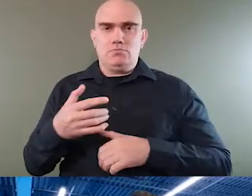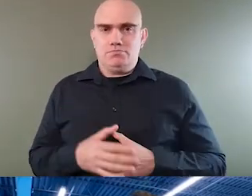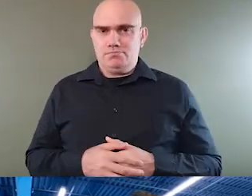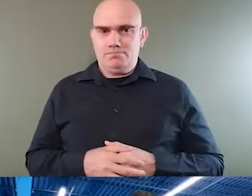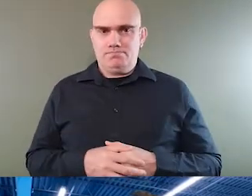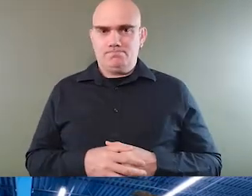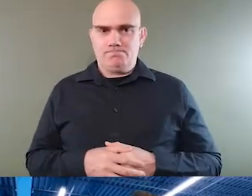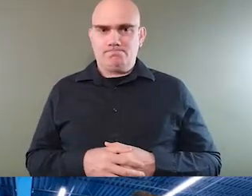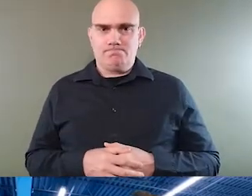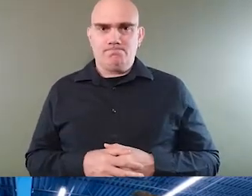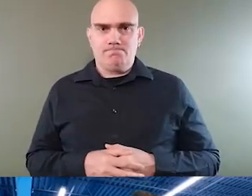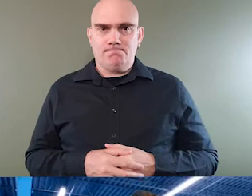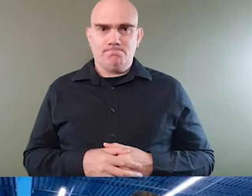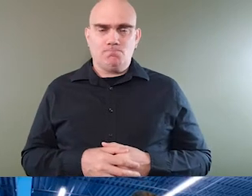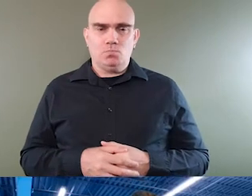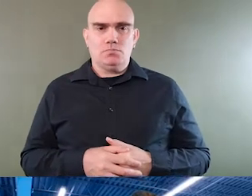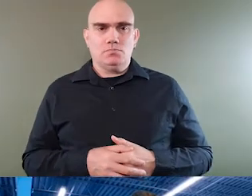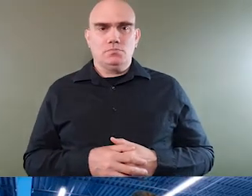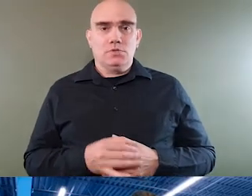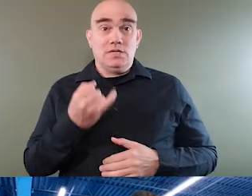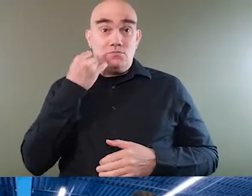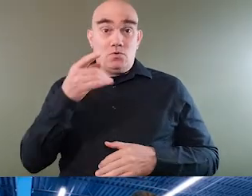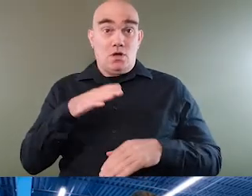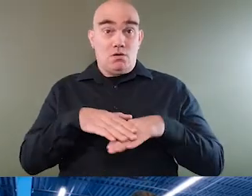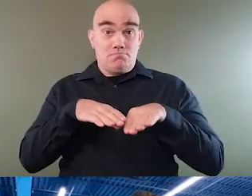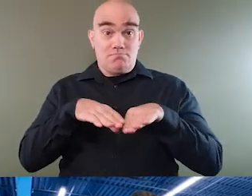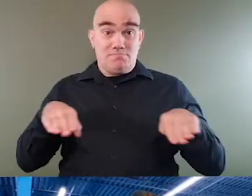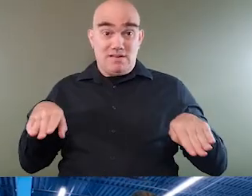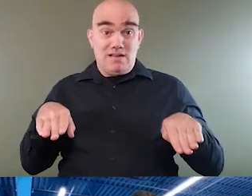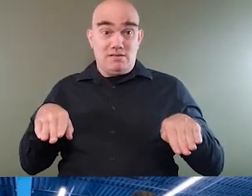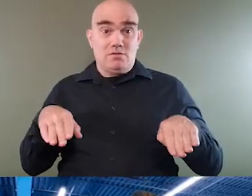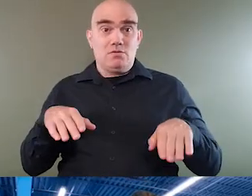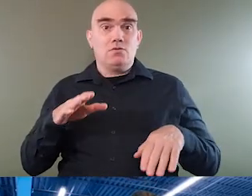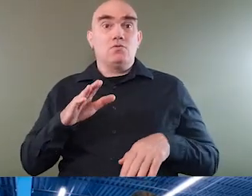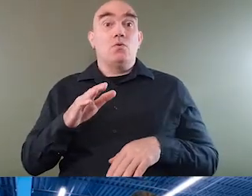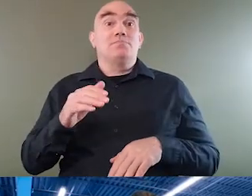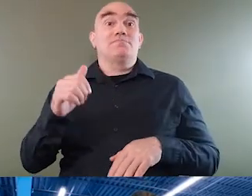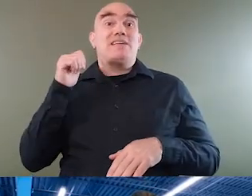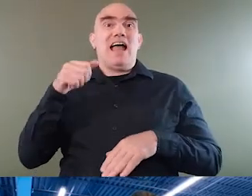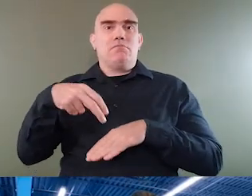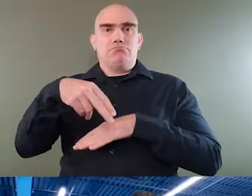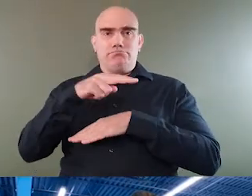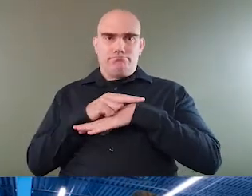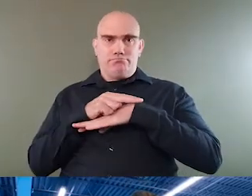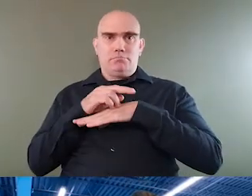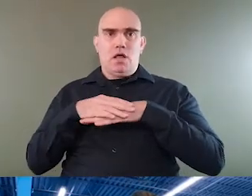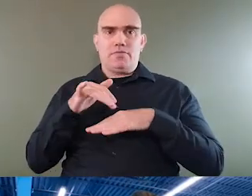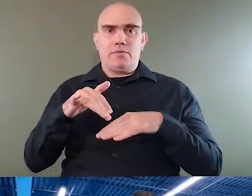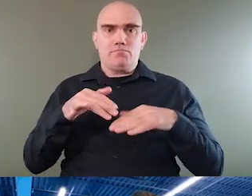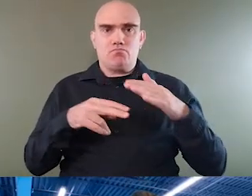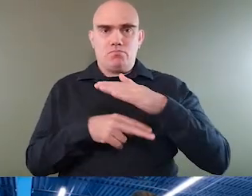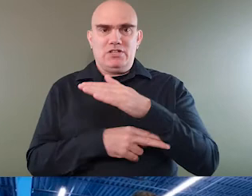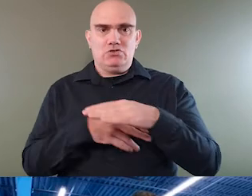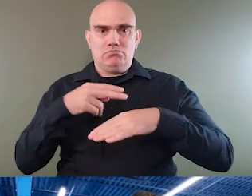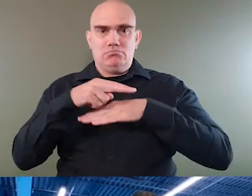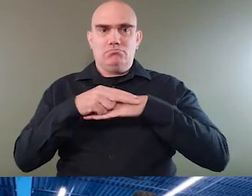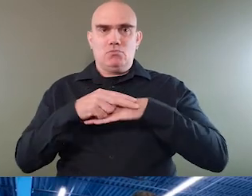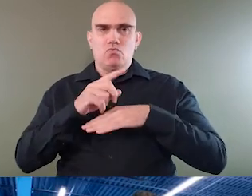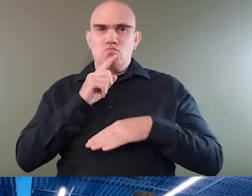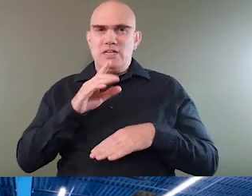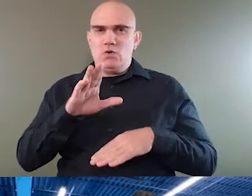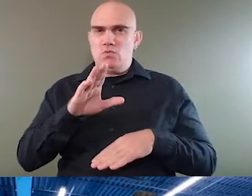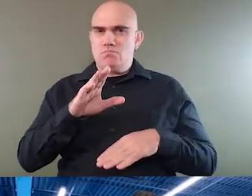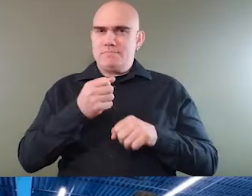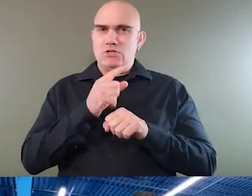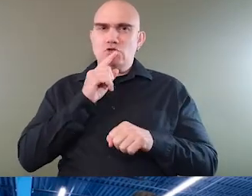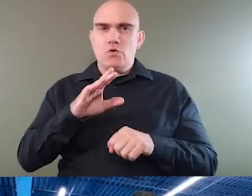here. If you're on the mat, roll your back down into bridge. Really ground your